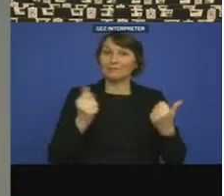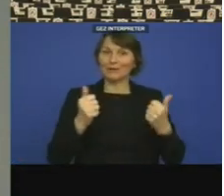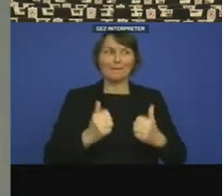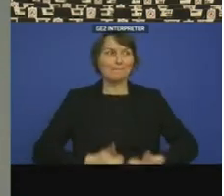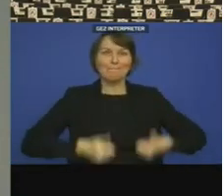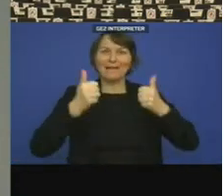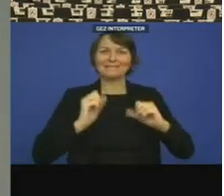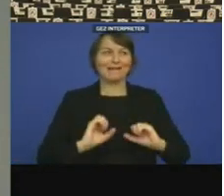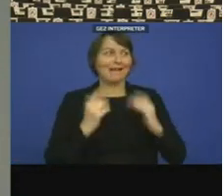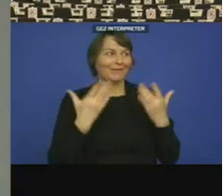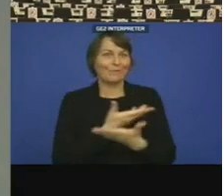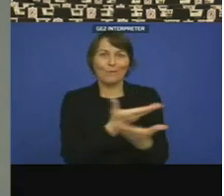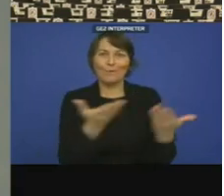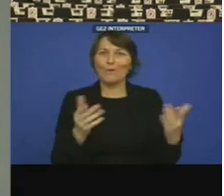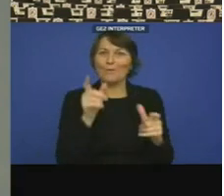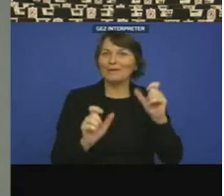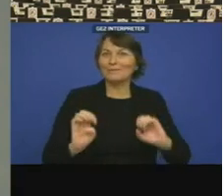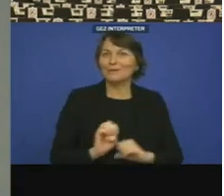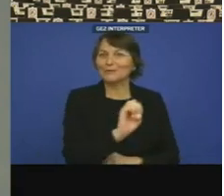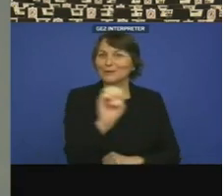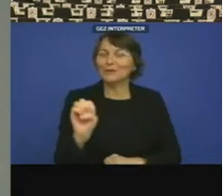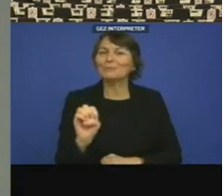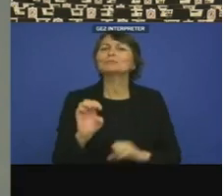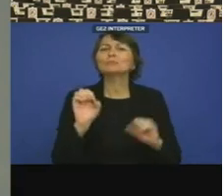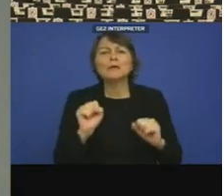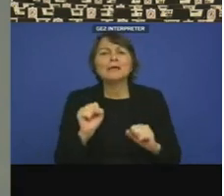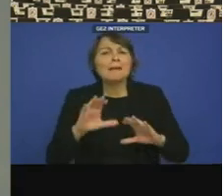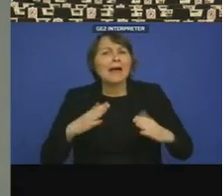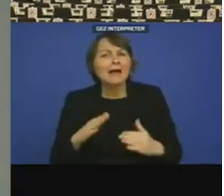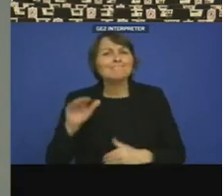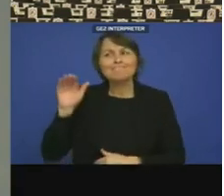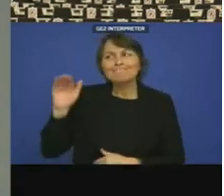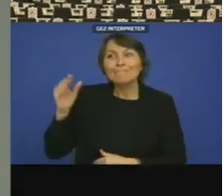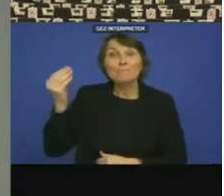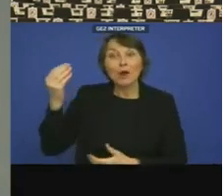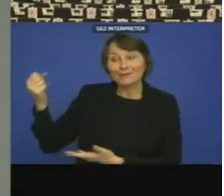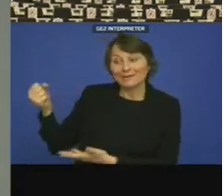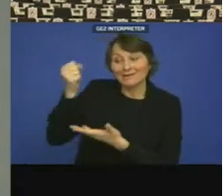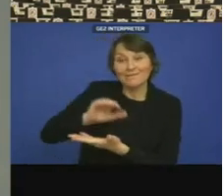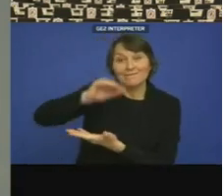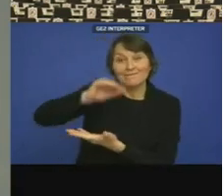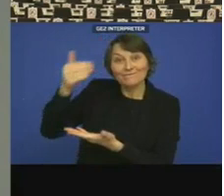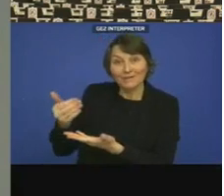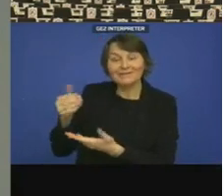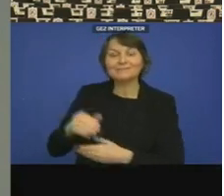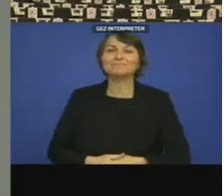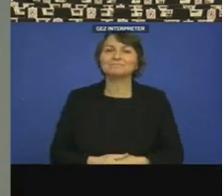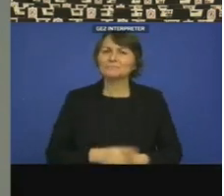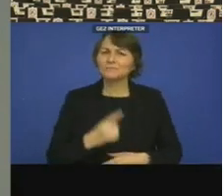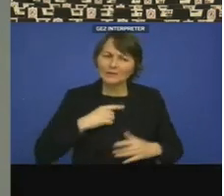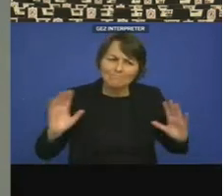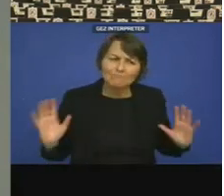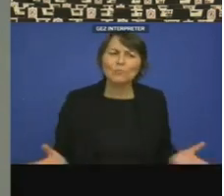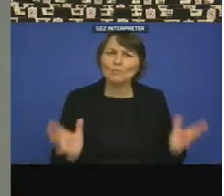will also be able to rely on Erasmus Plus funding, now that we have added the promotion of a healthy lifestyle as a